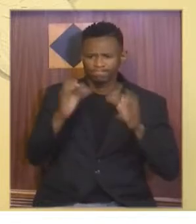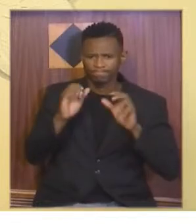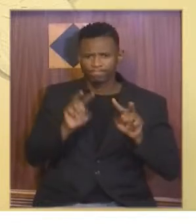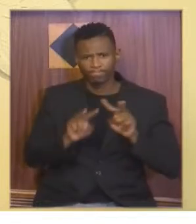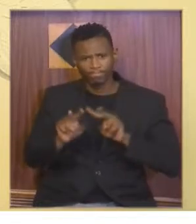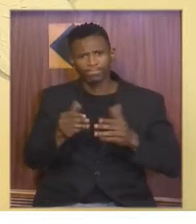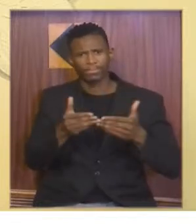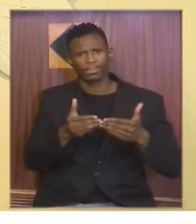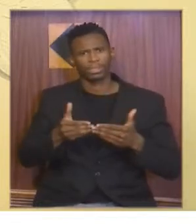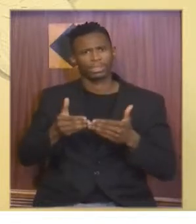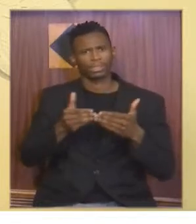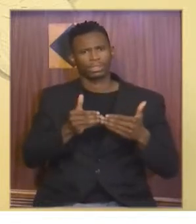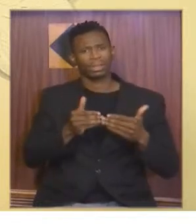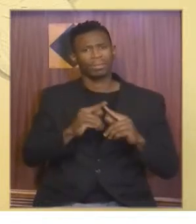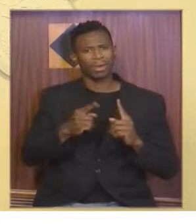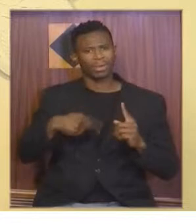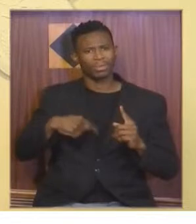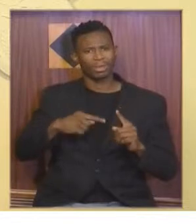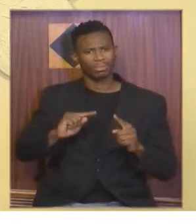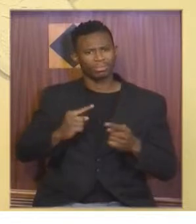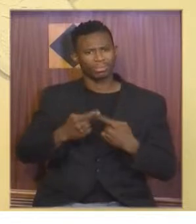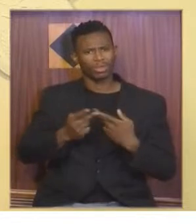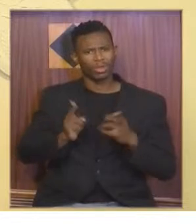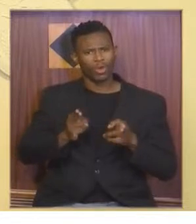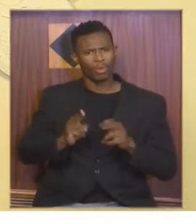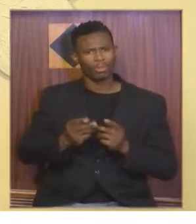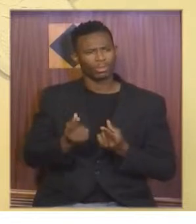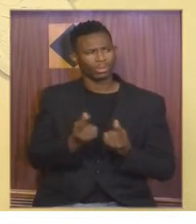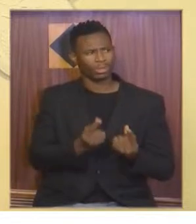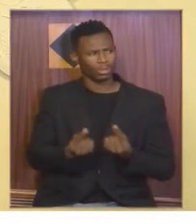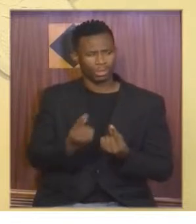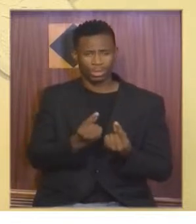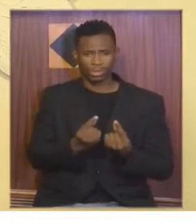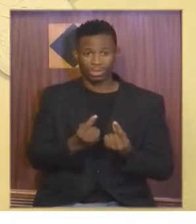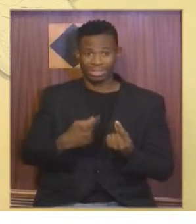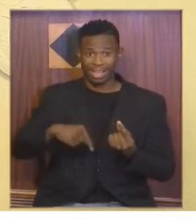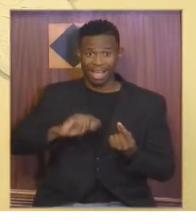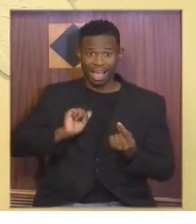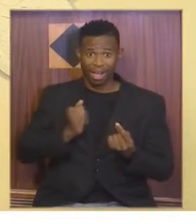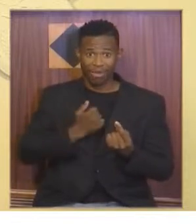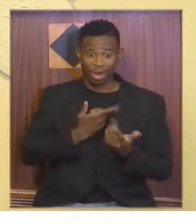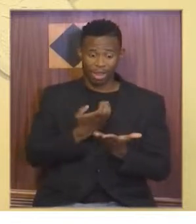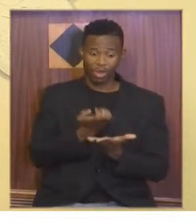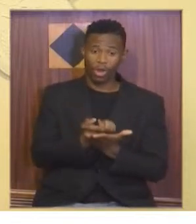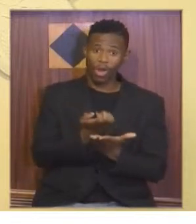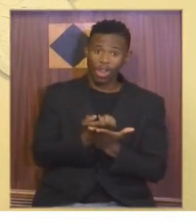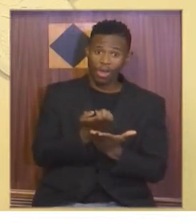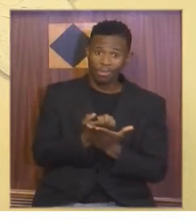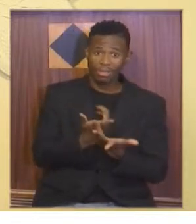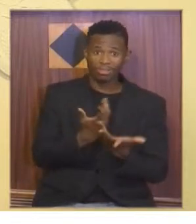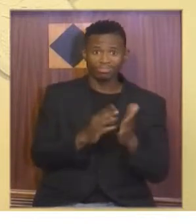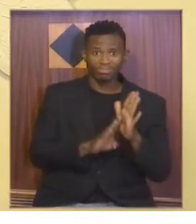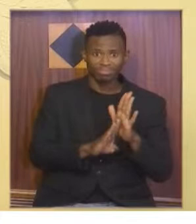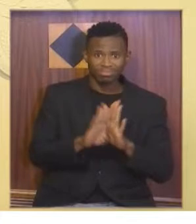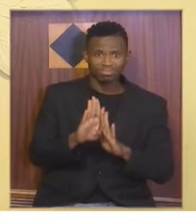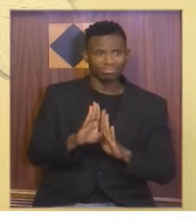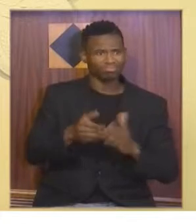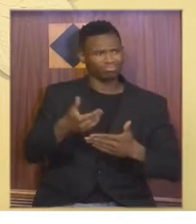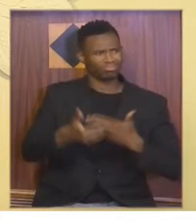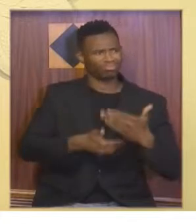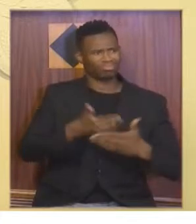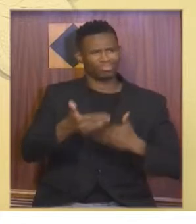daily life returning to normal. We see our economy returning to full